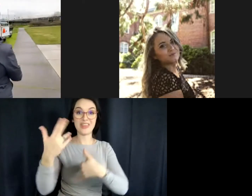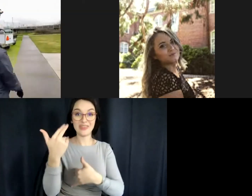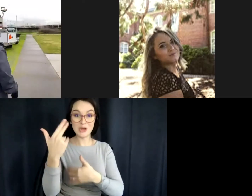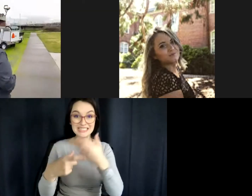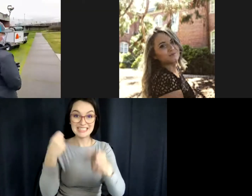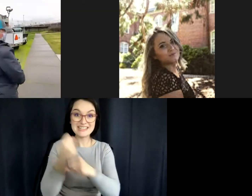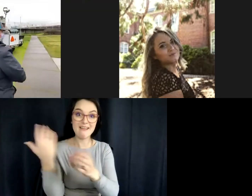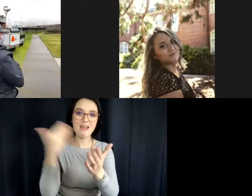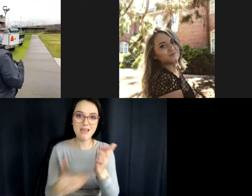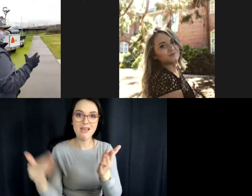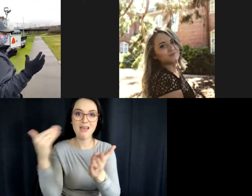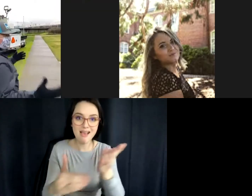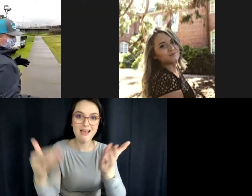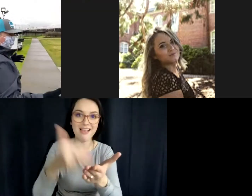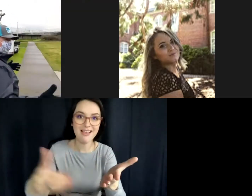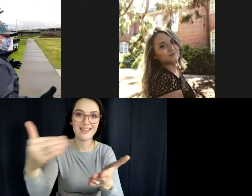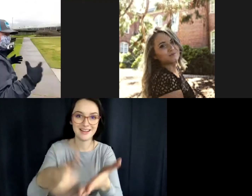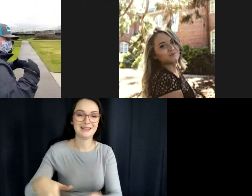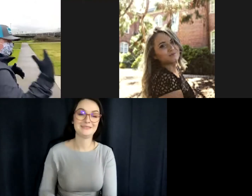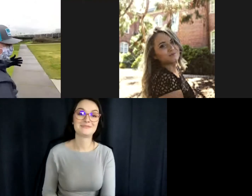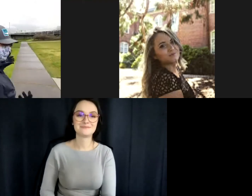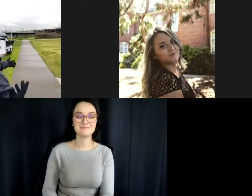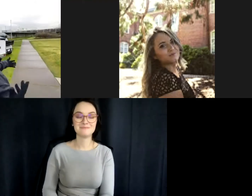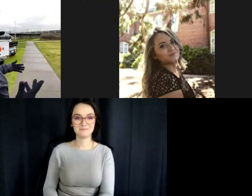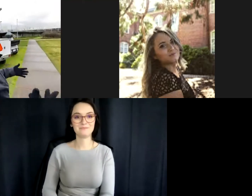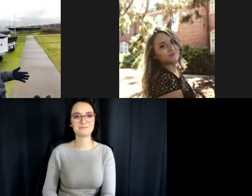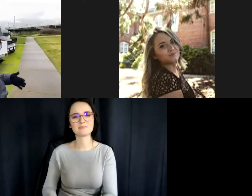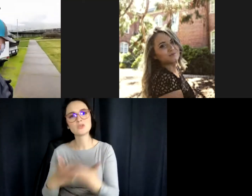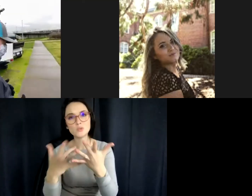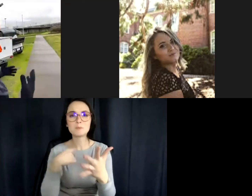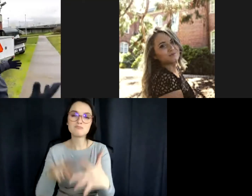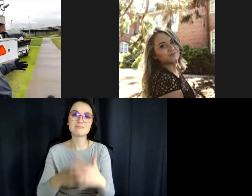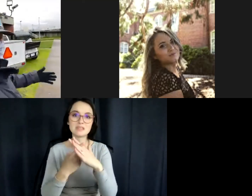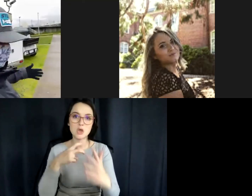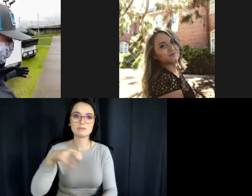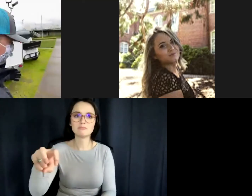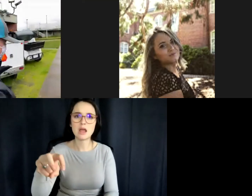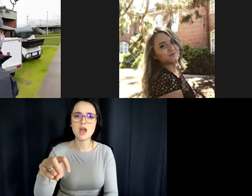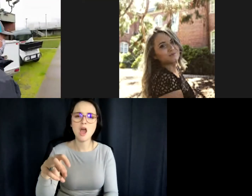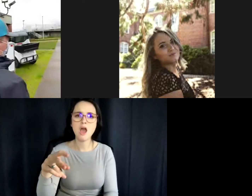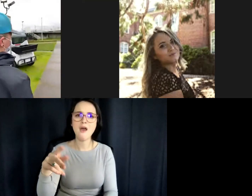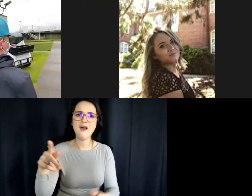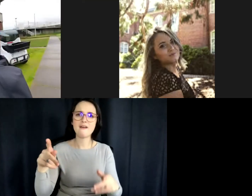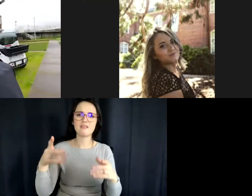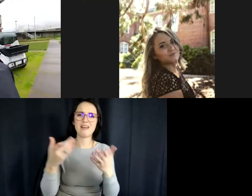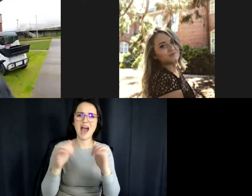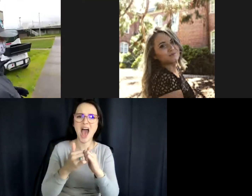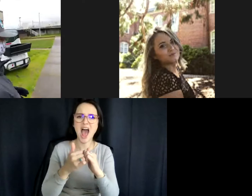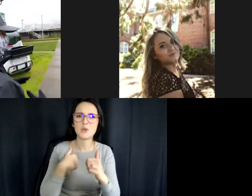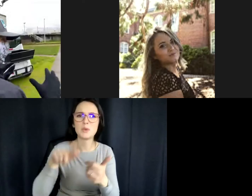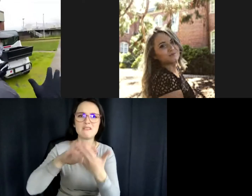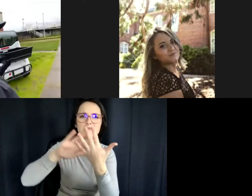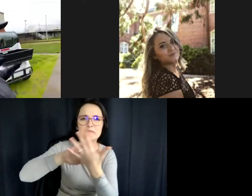Yeah. So, yeah, Awesome. a lot going on, but I know, right? we monitor alarms.